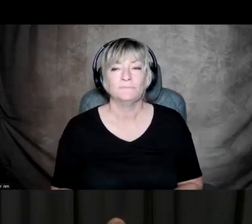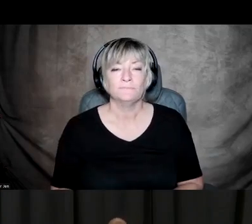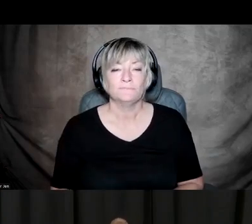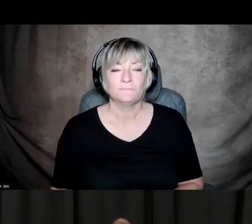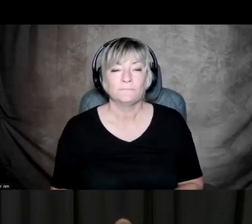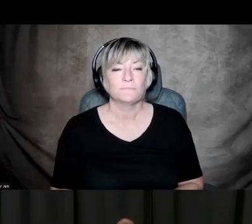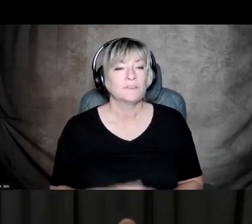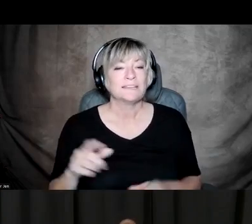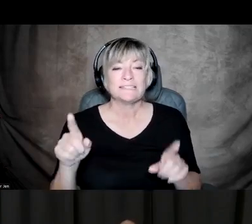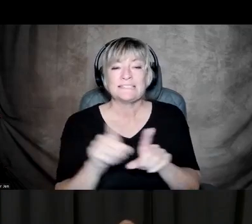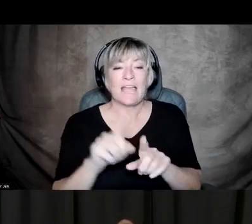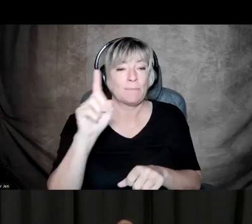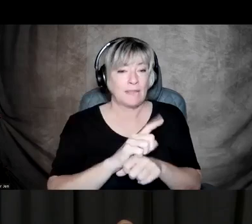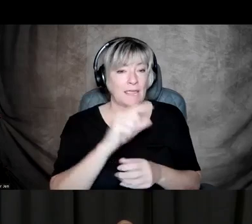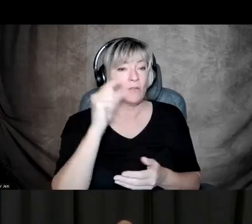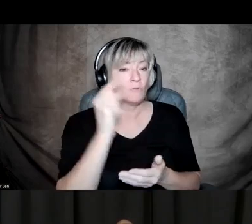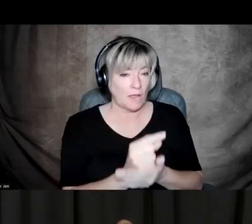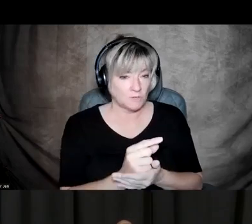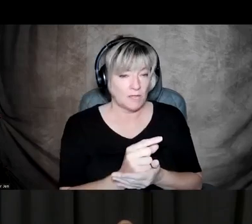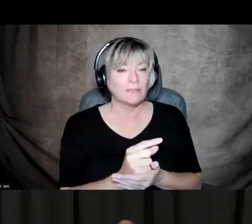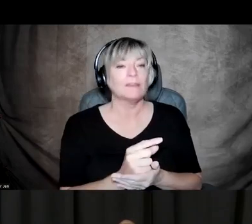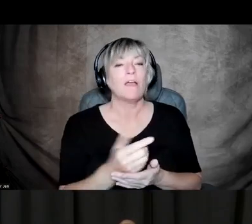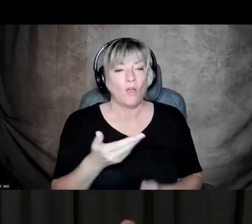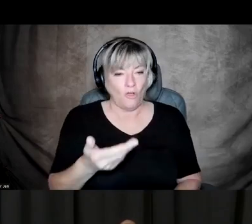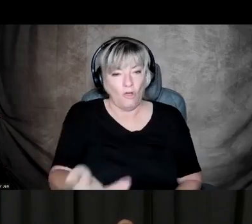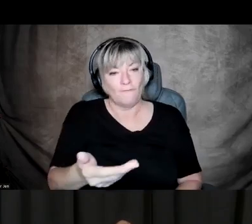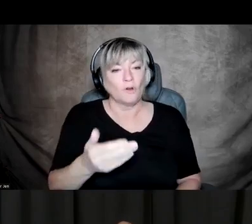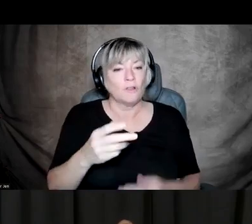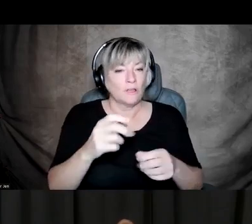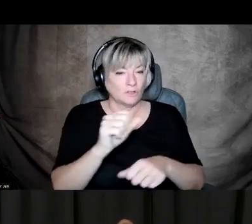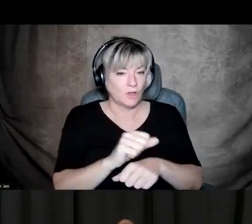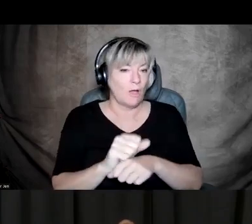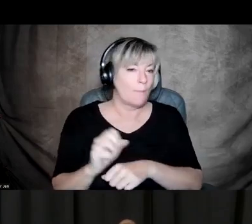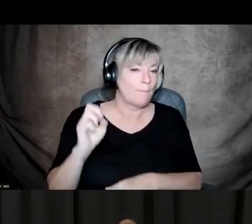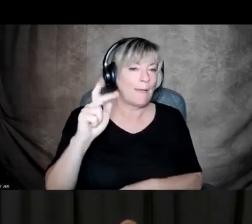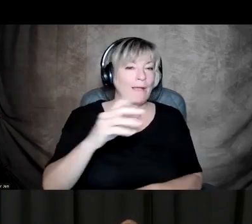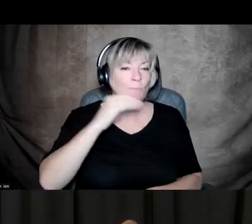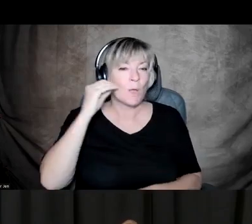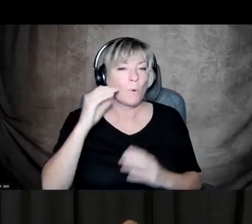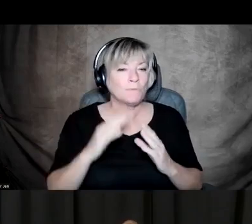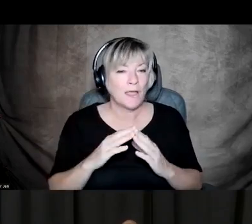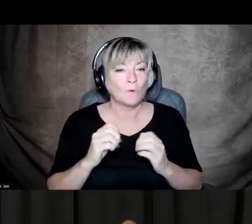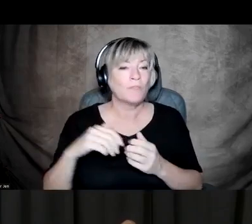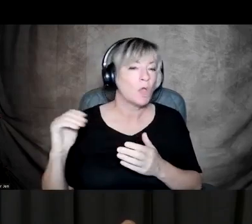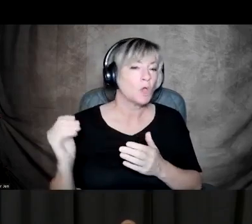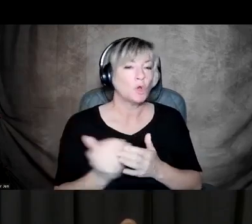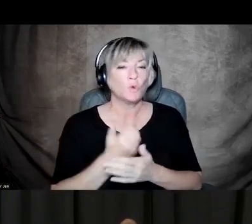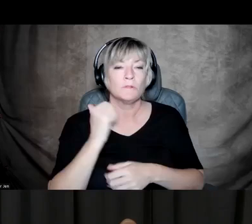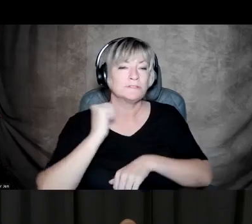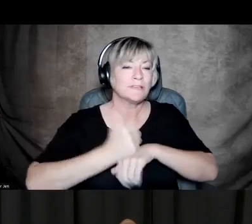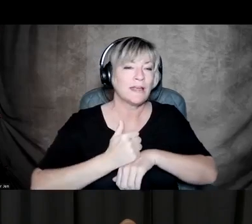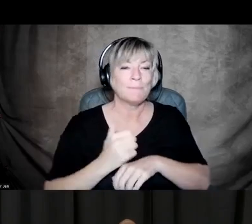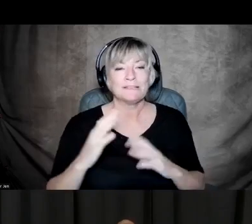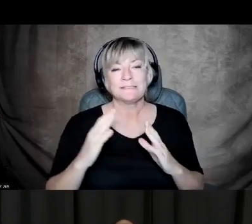The very same day I graduated, I was offered a position back in my hometown with the newly created